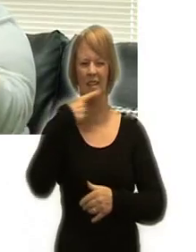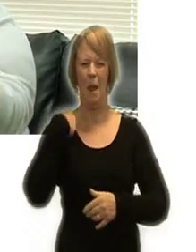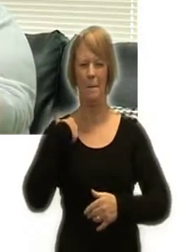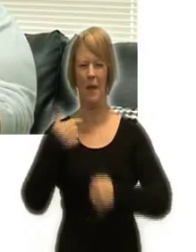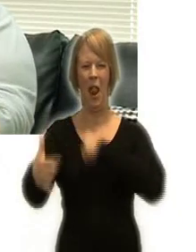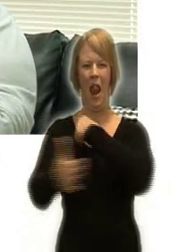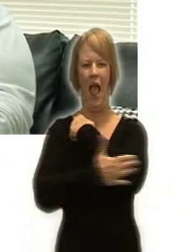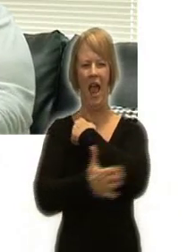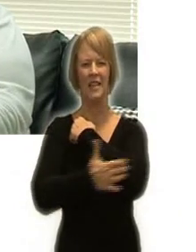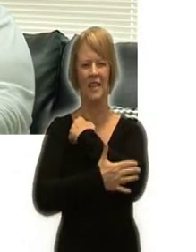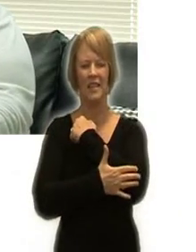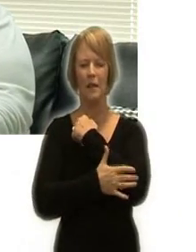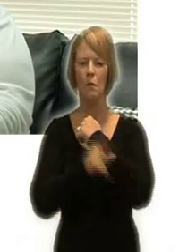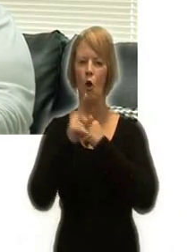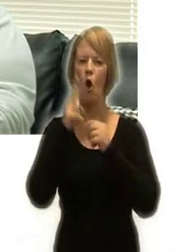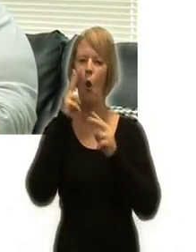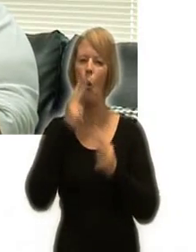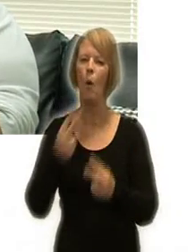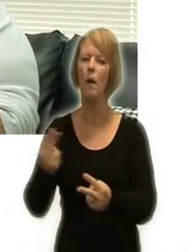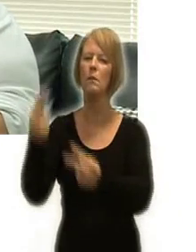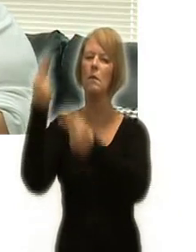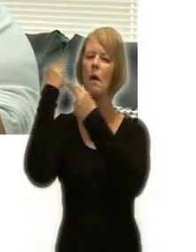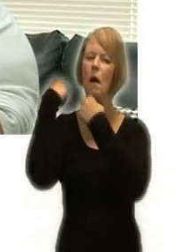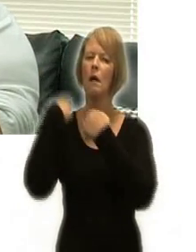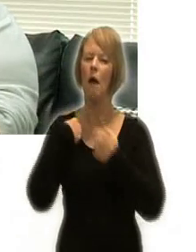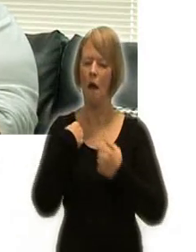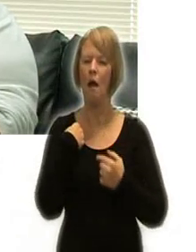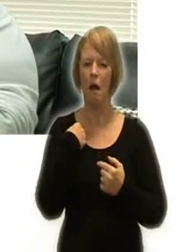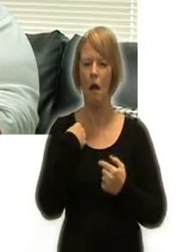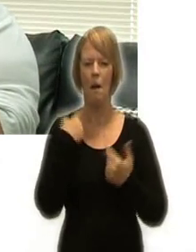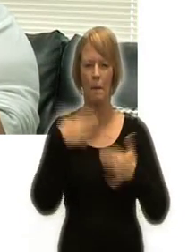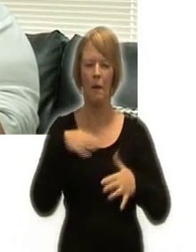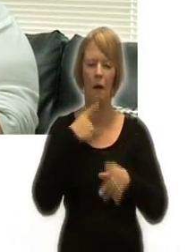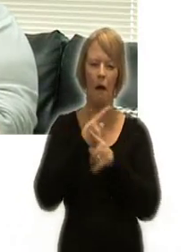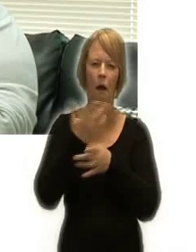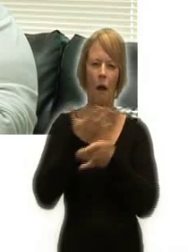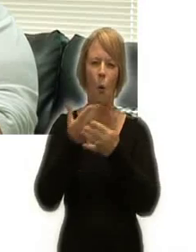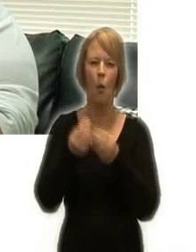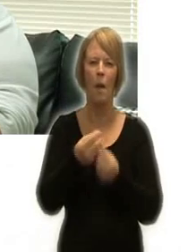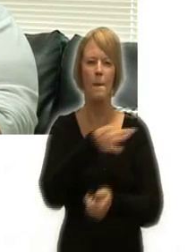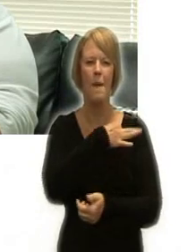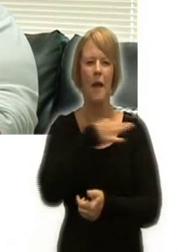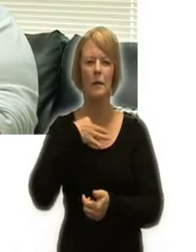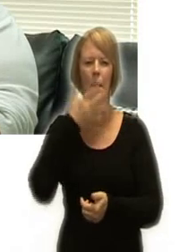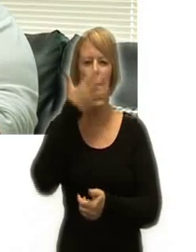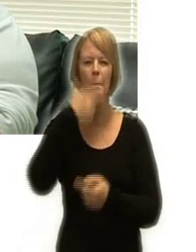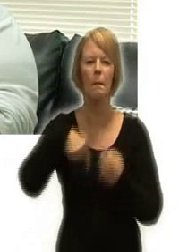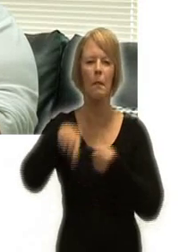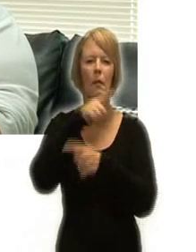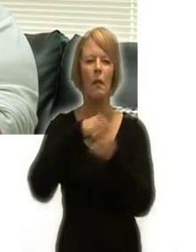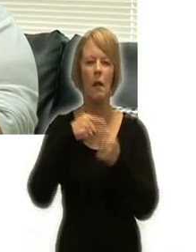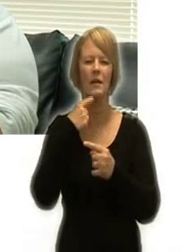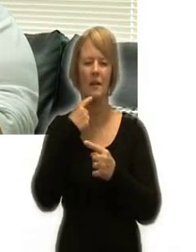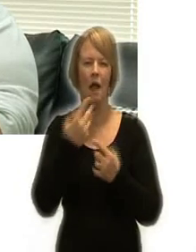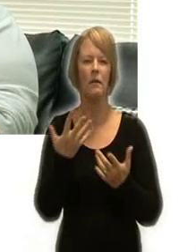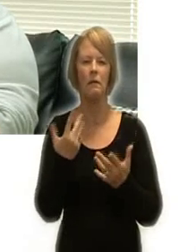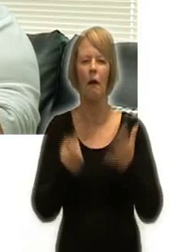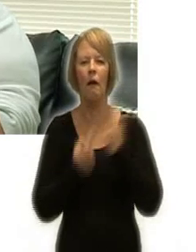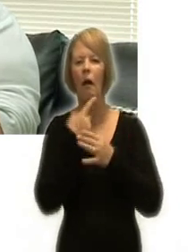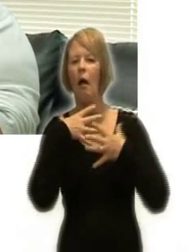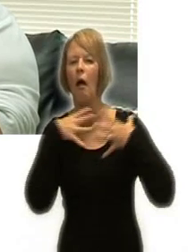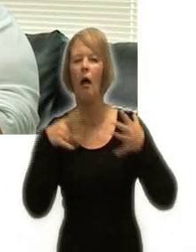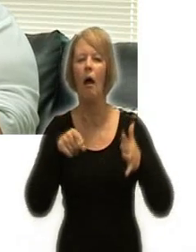And, people say, oh, you're lazy. But looking back and having spoken to the medical